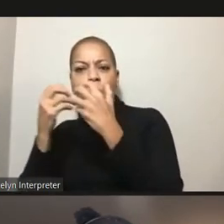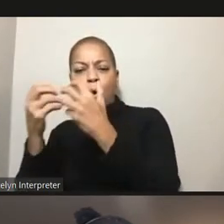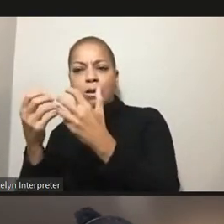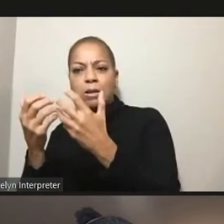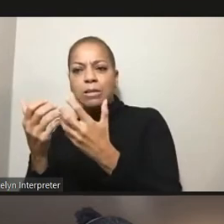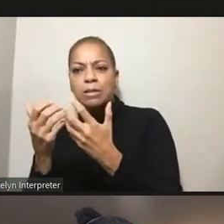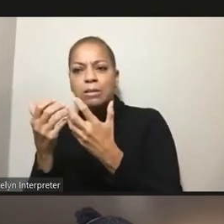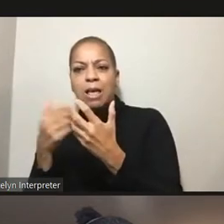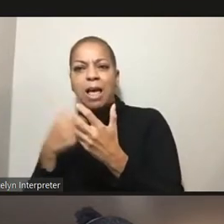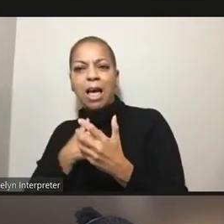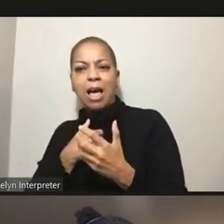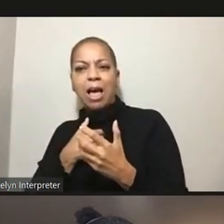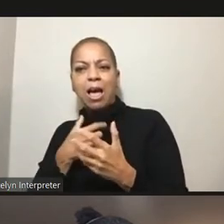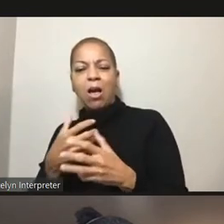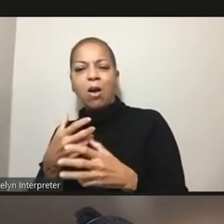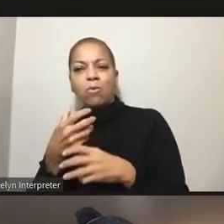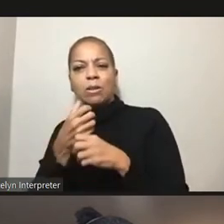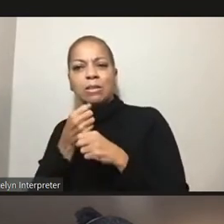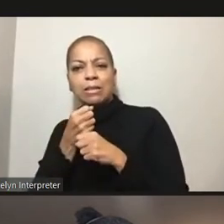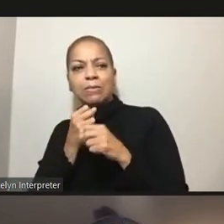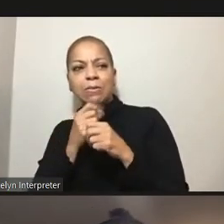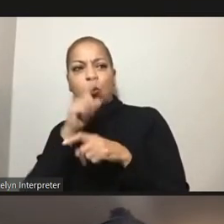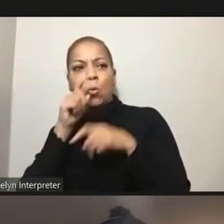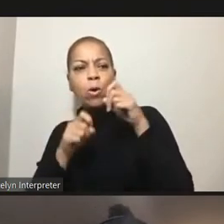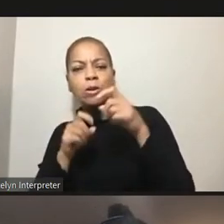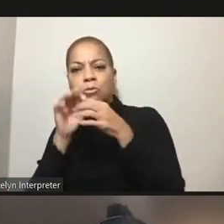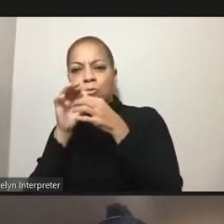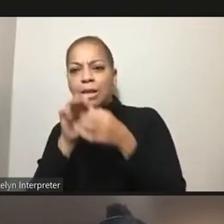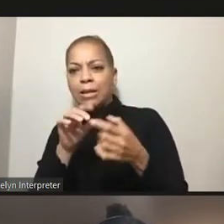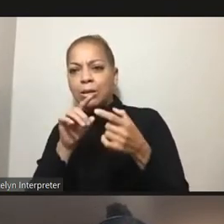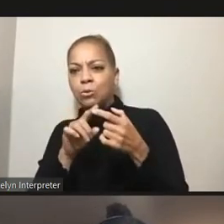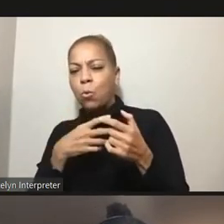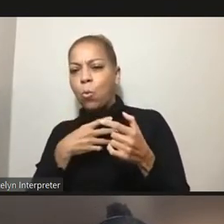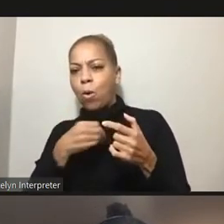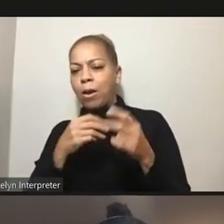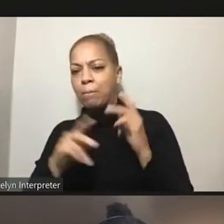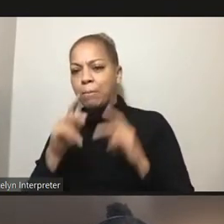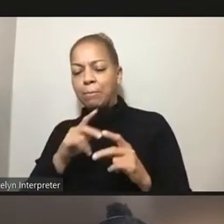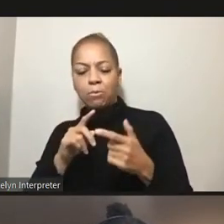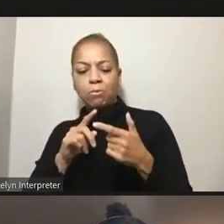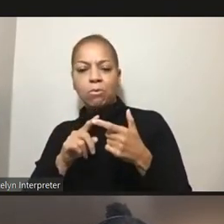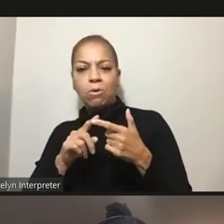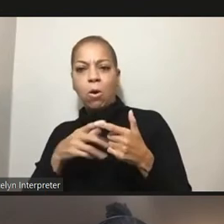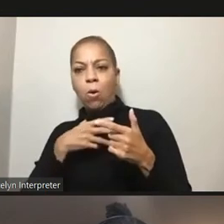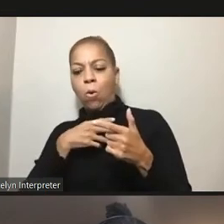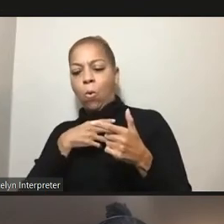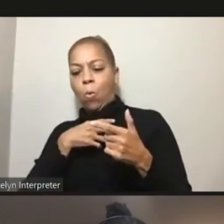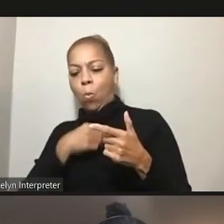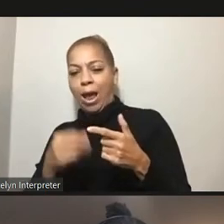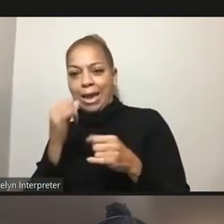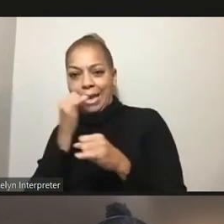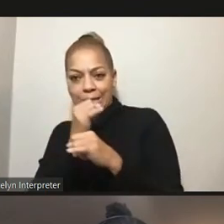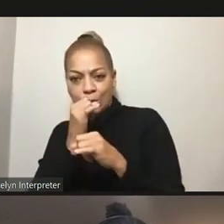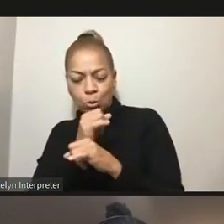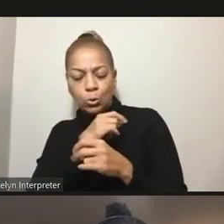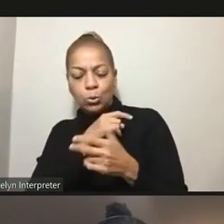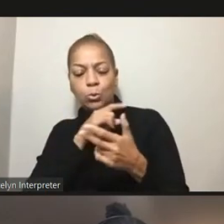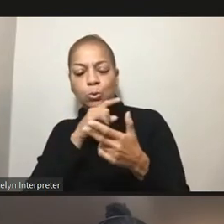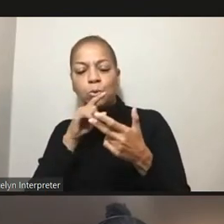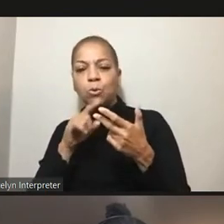questions about white people, about white institutions, about